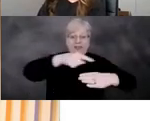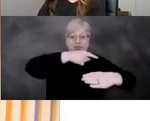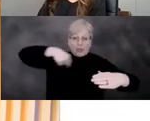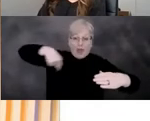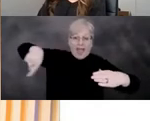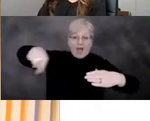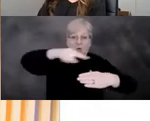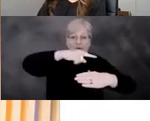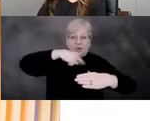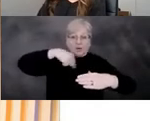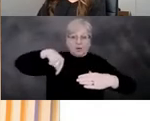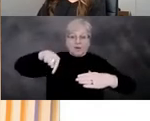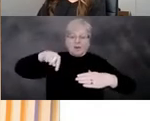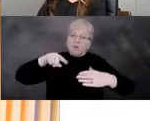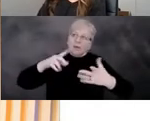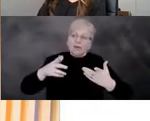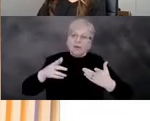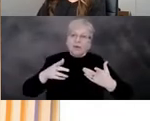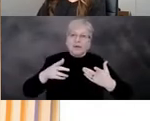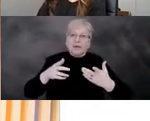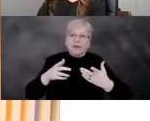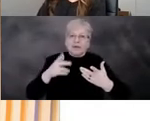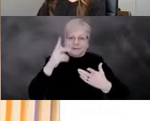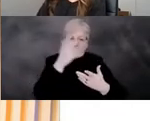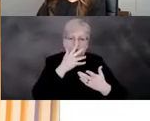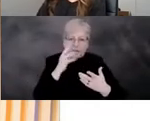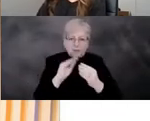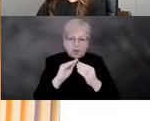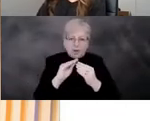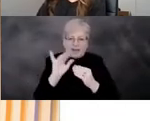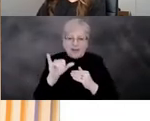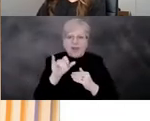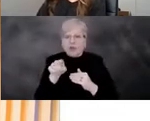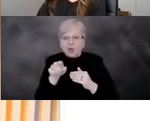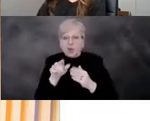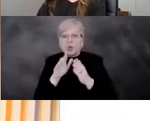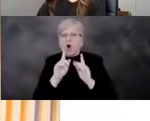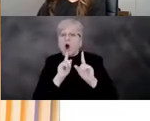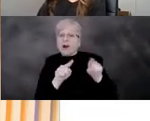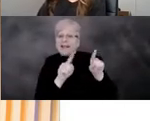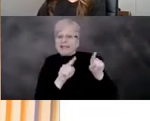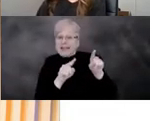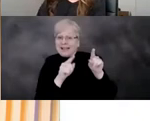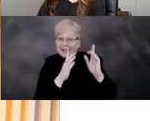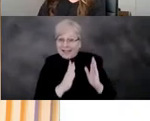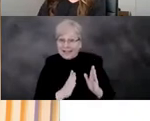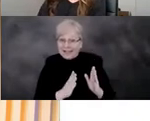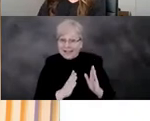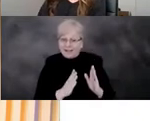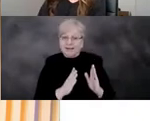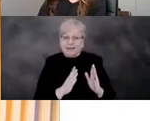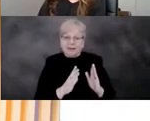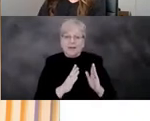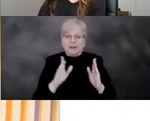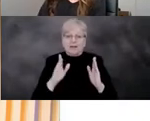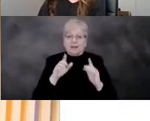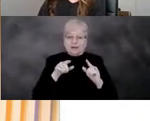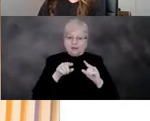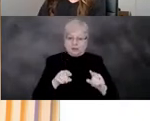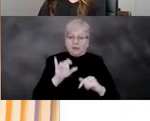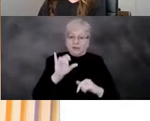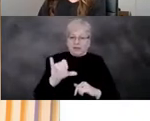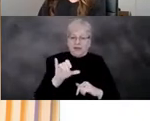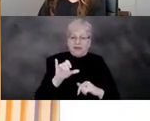the format, but it'll look more like a round table. You're an attendee, uh, at the time of that round table.